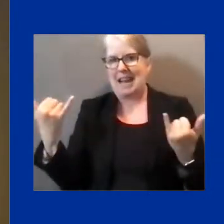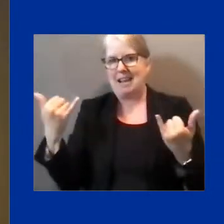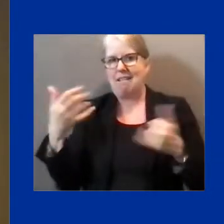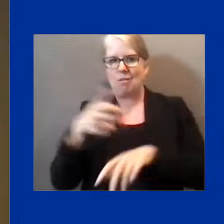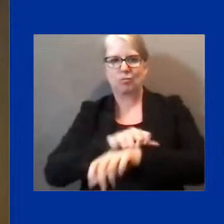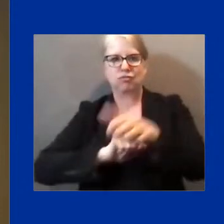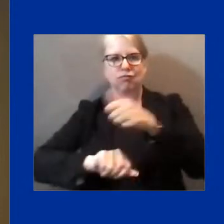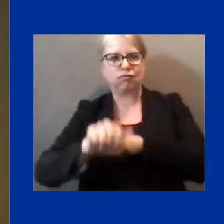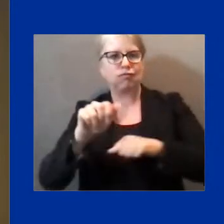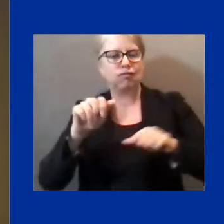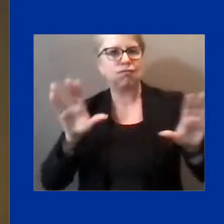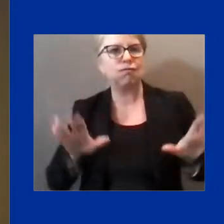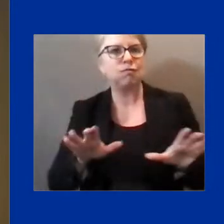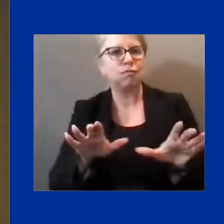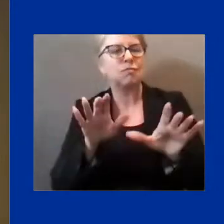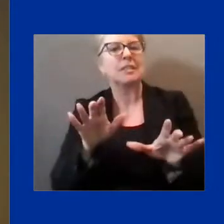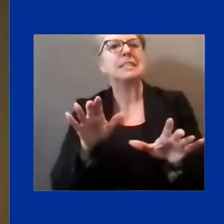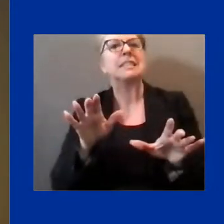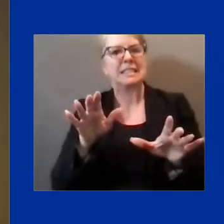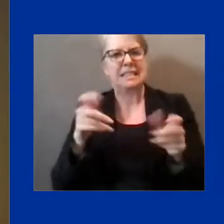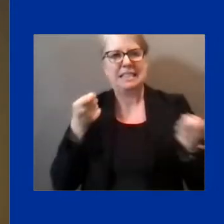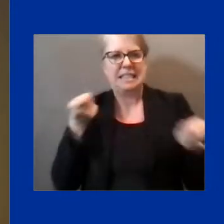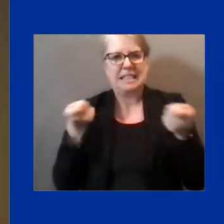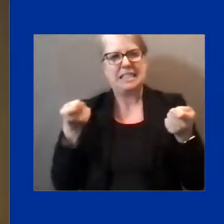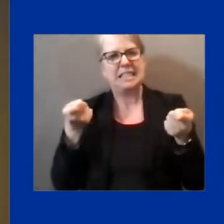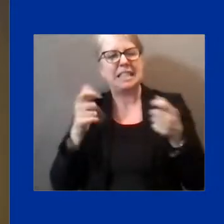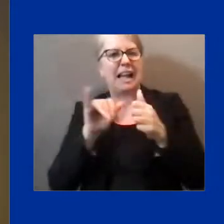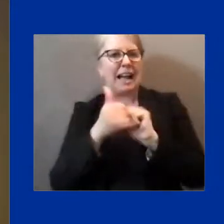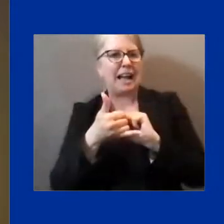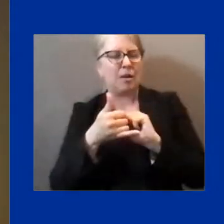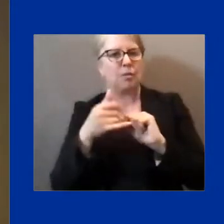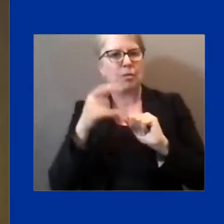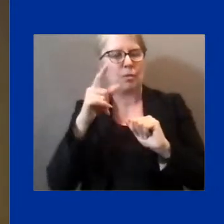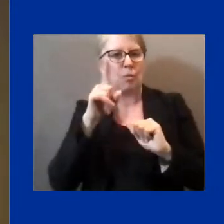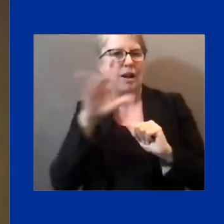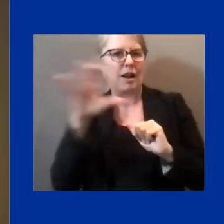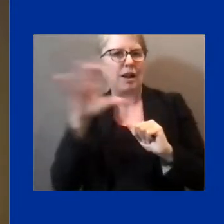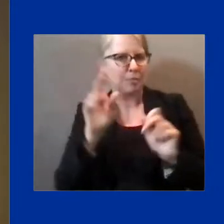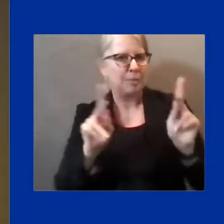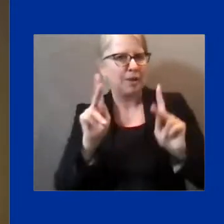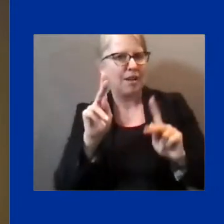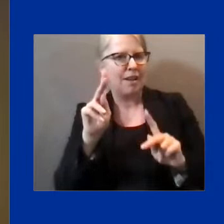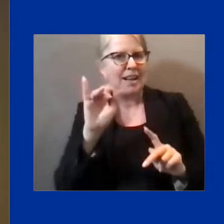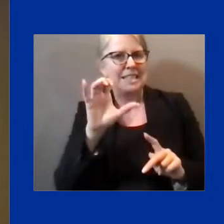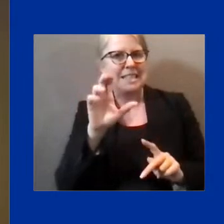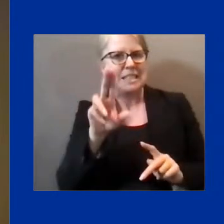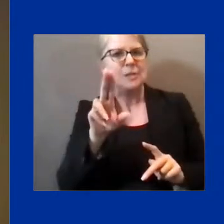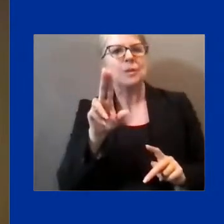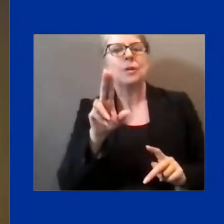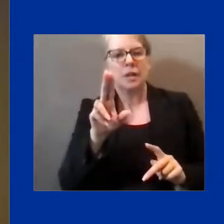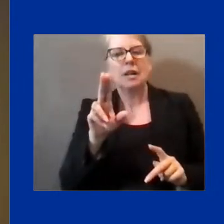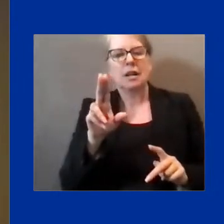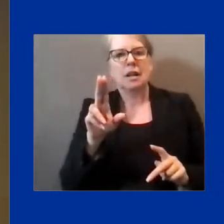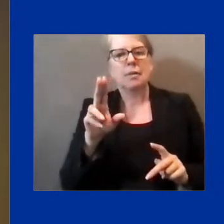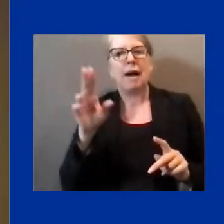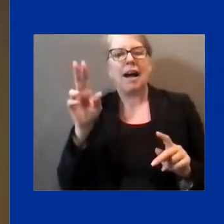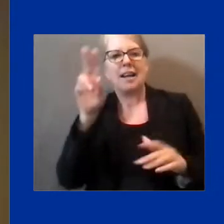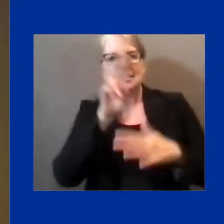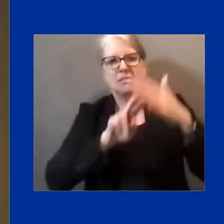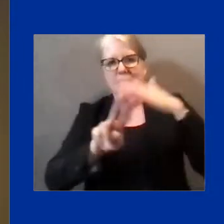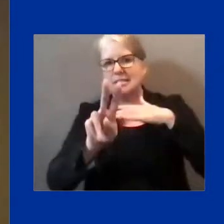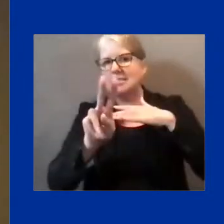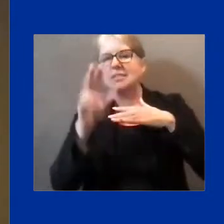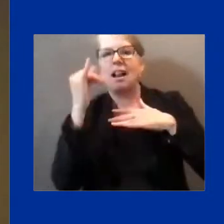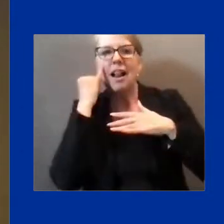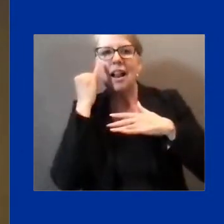to manage the 100, but they are you know, planning in terms of the what if and to be